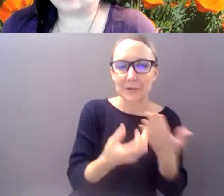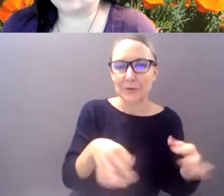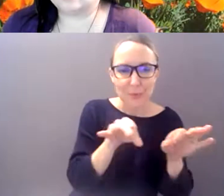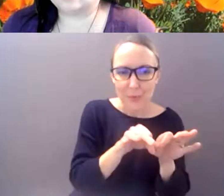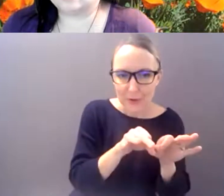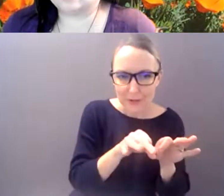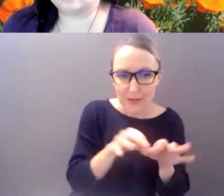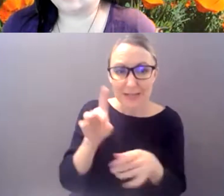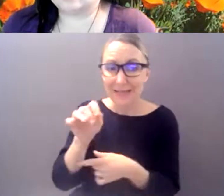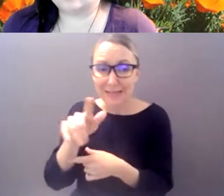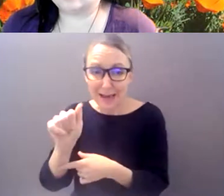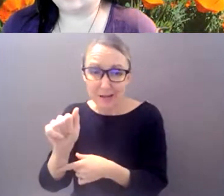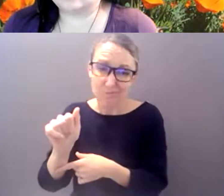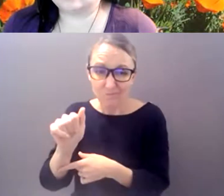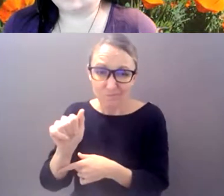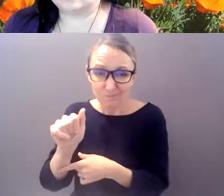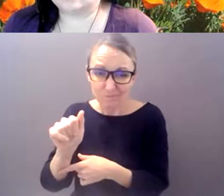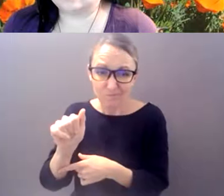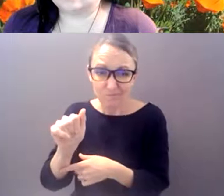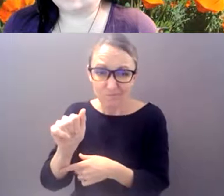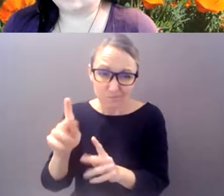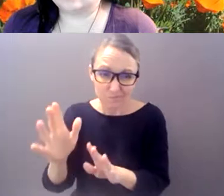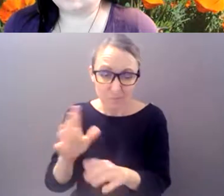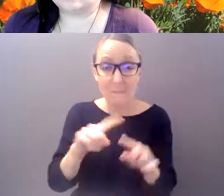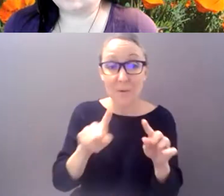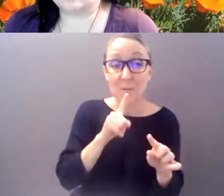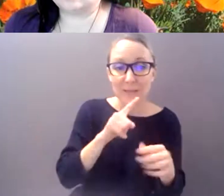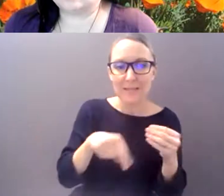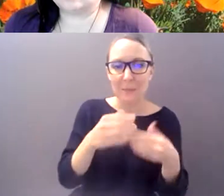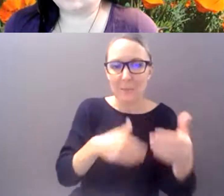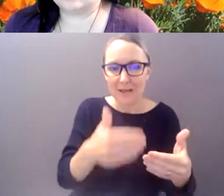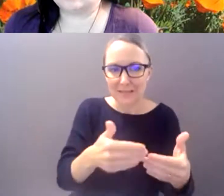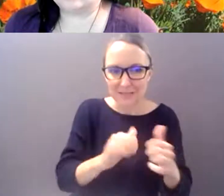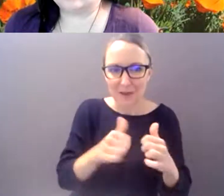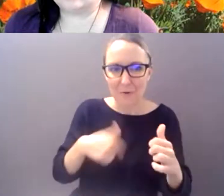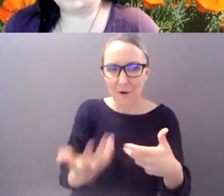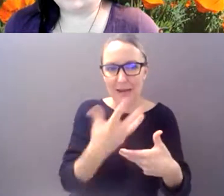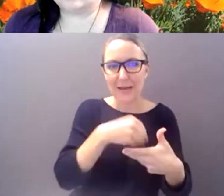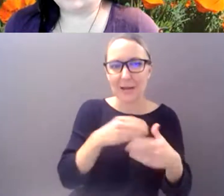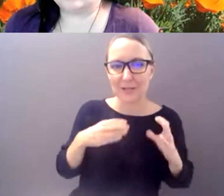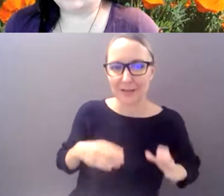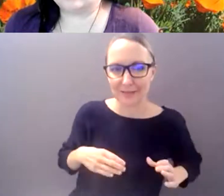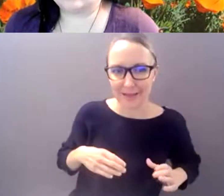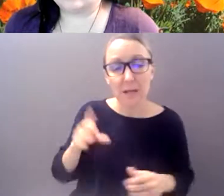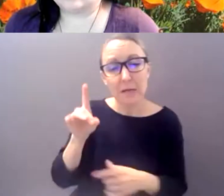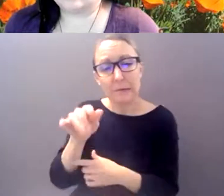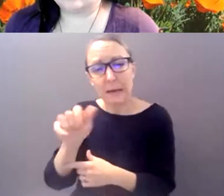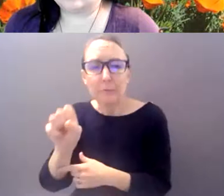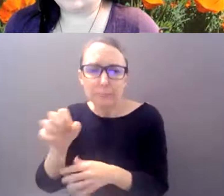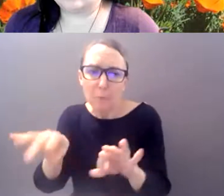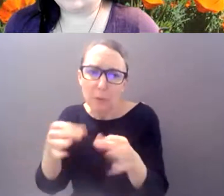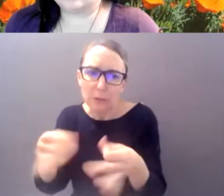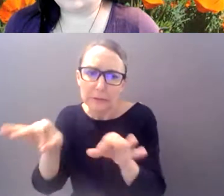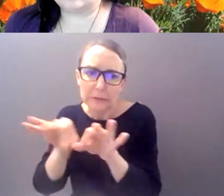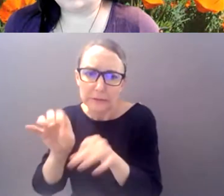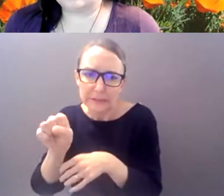the data you're collecting and more about the process of how we are engaging with clients. So the data is critical, and it cannot